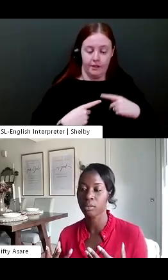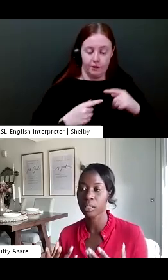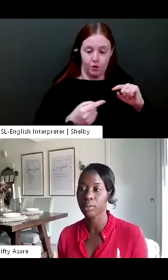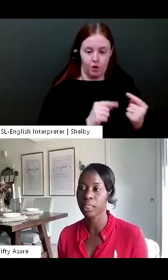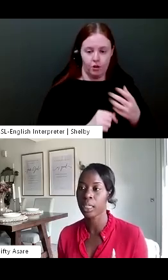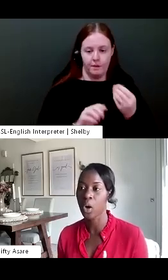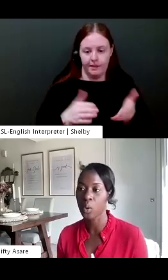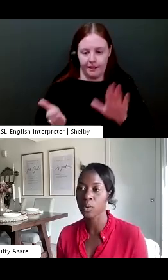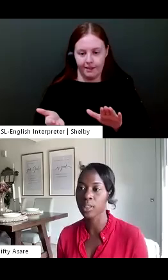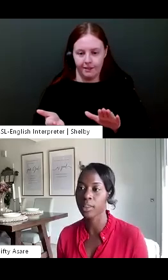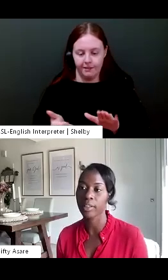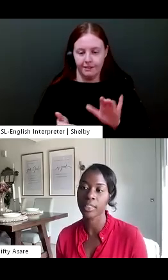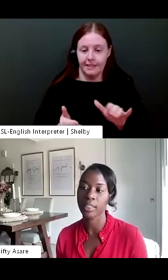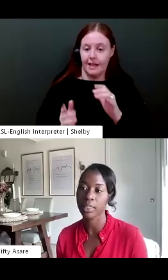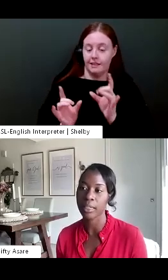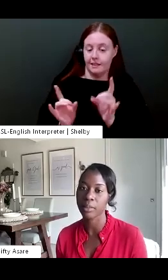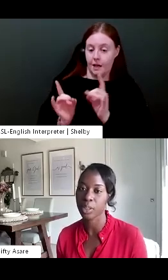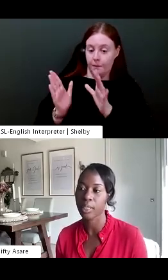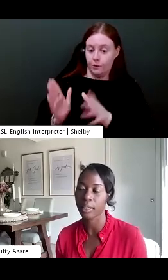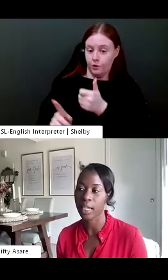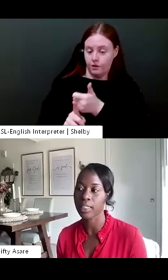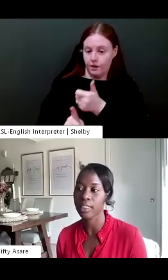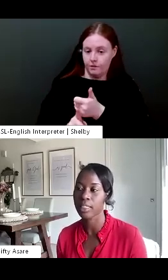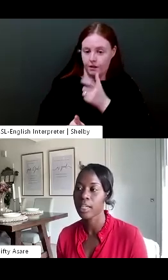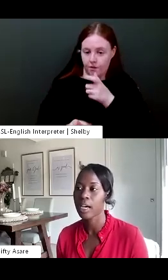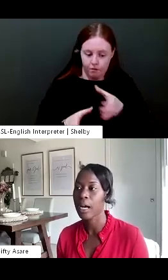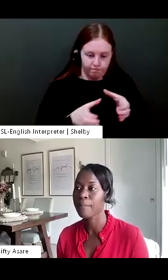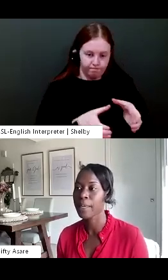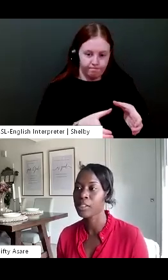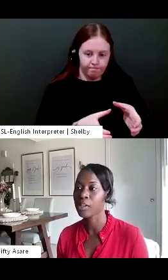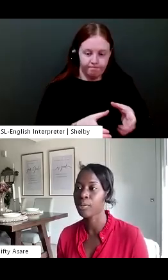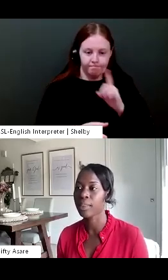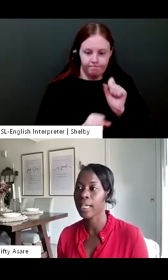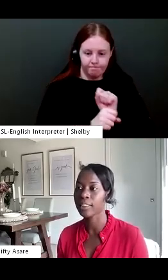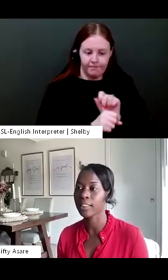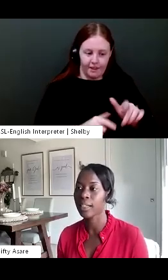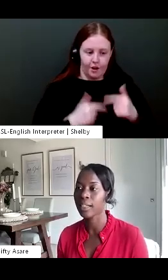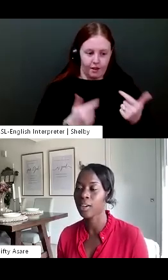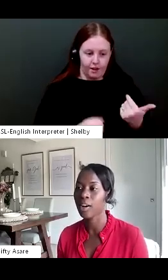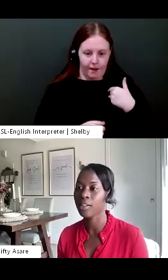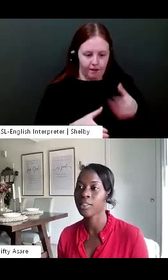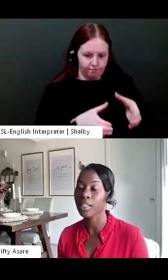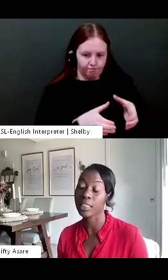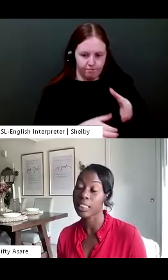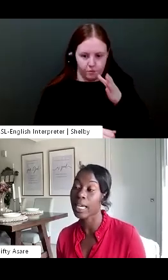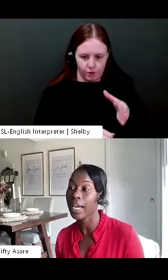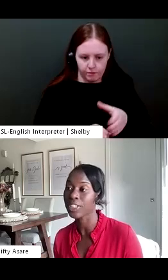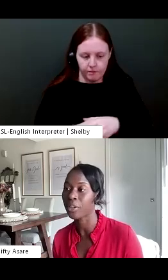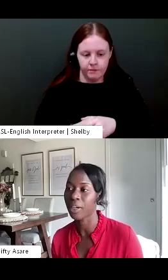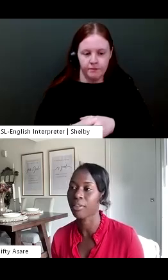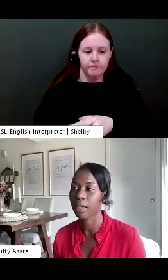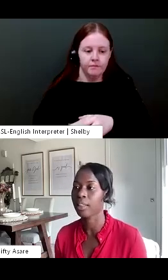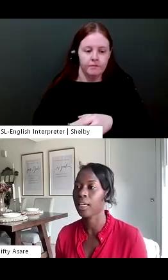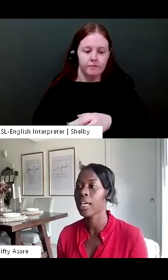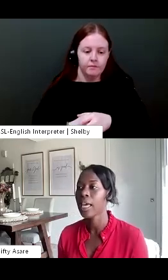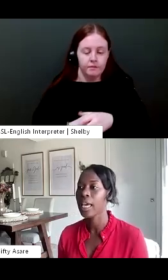abuser literally holds the victim's lives between their hands. And so that calls us into action,